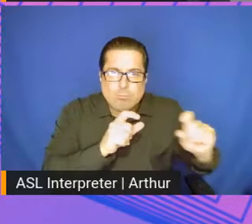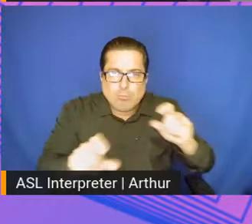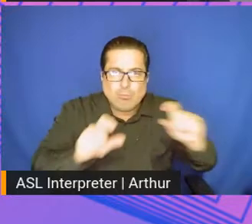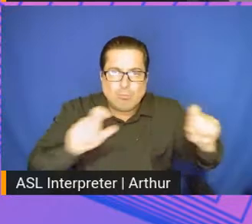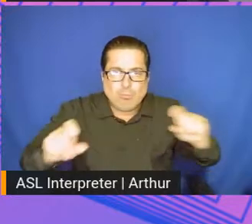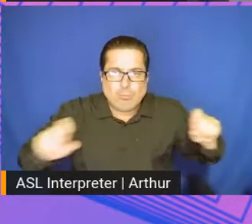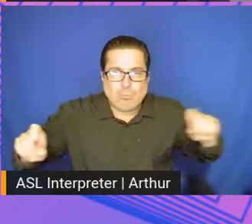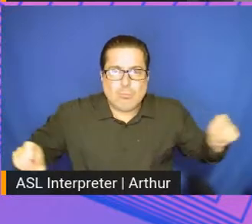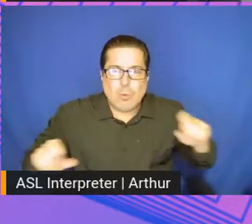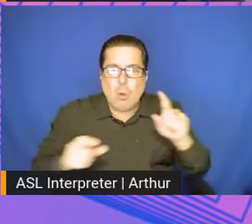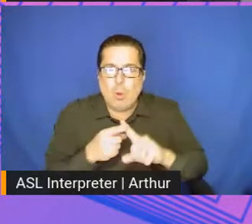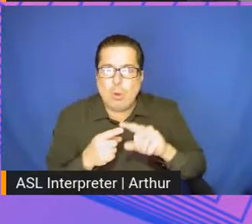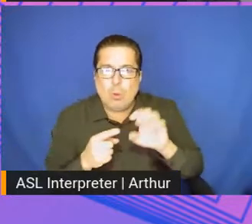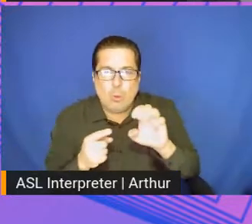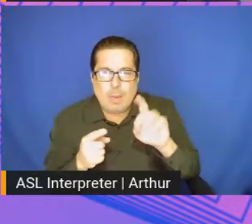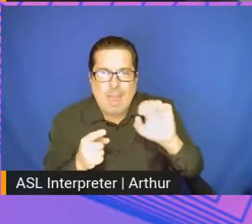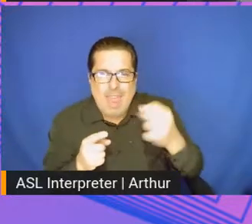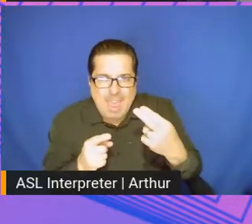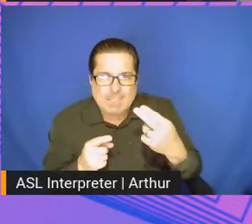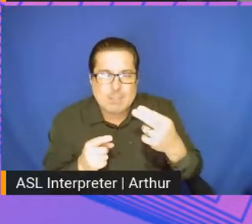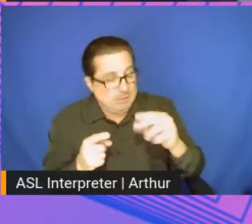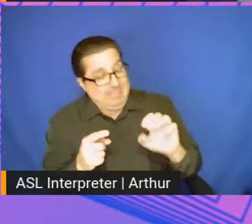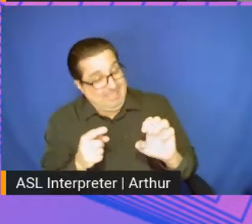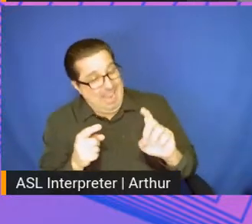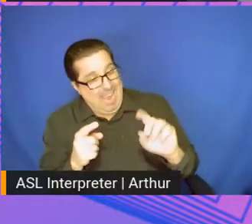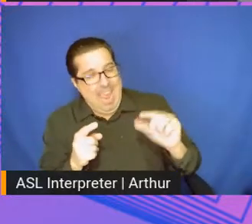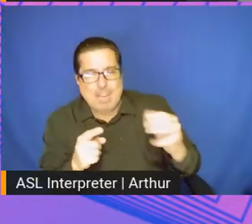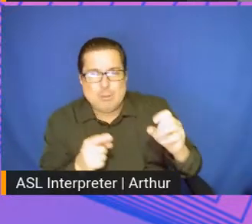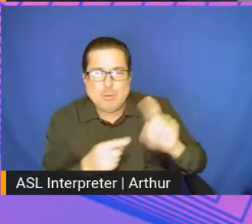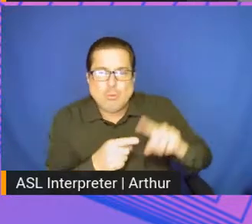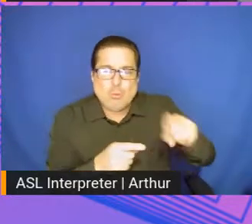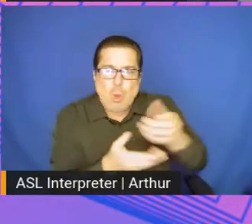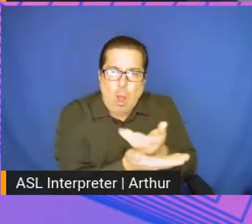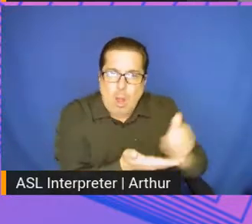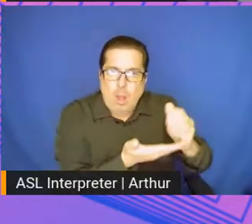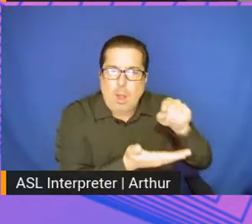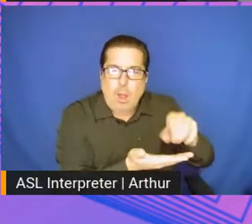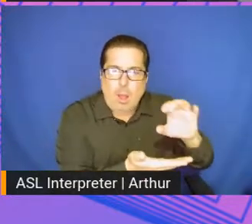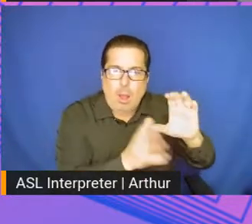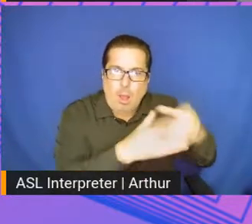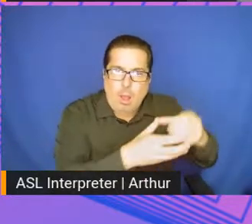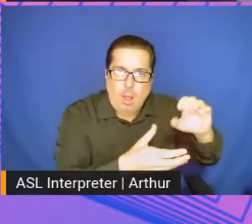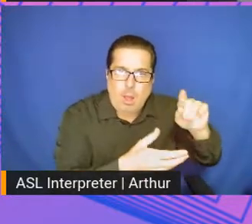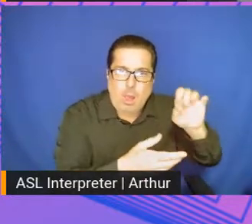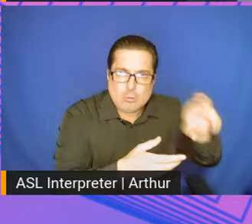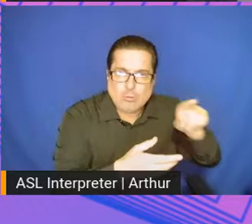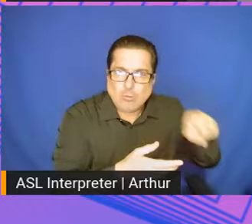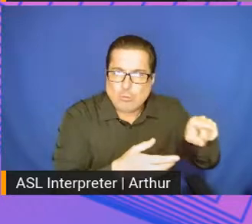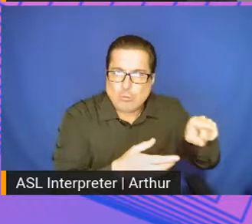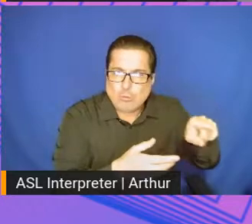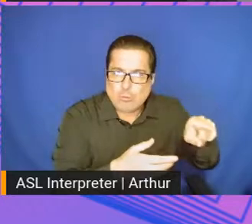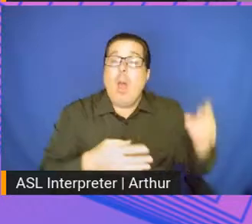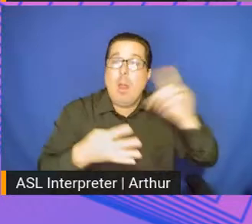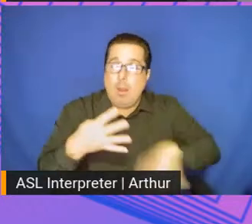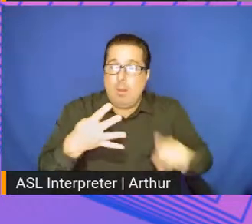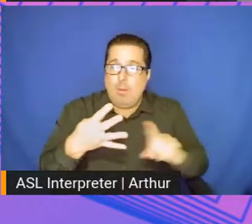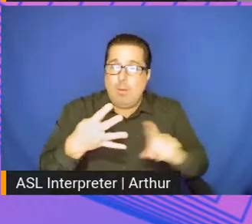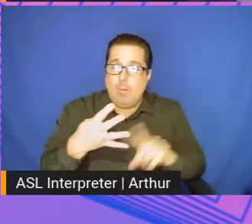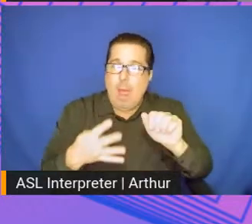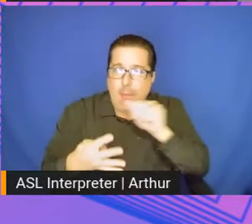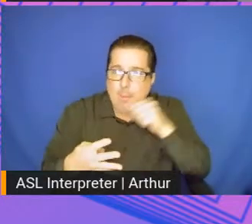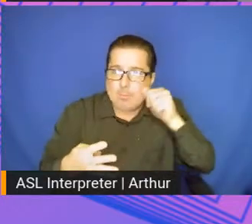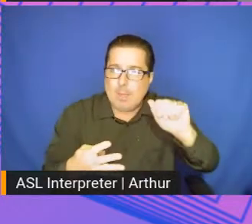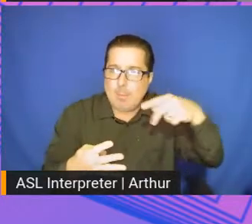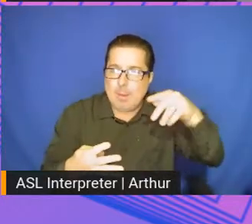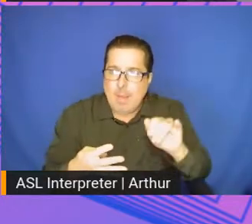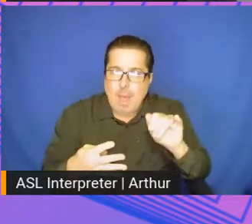to containers inside your cluster. And then there is Amazon API Gateway, which is the serverless ingress, which you